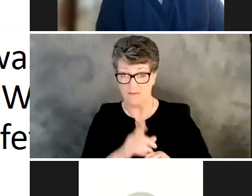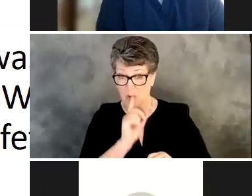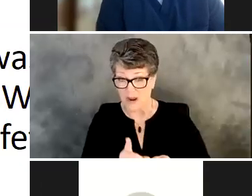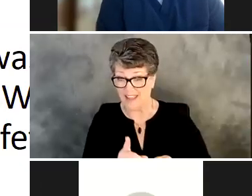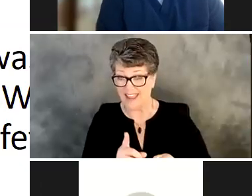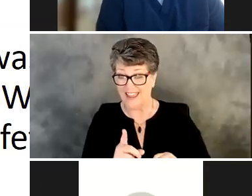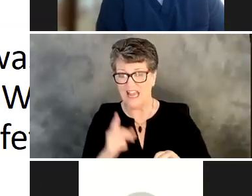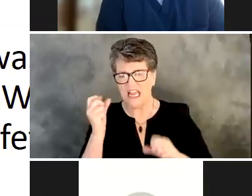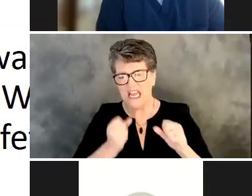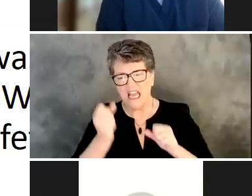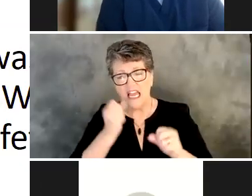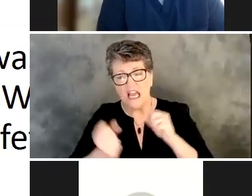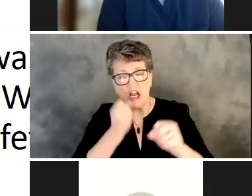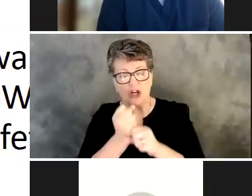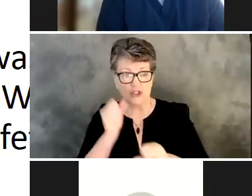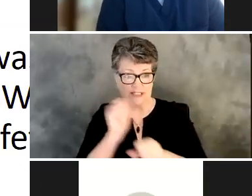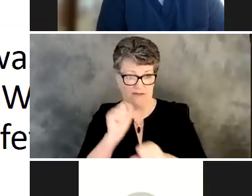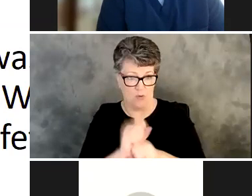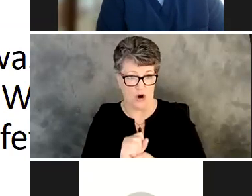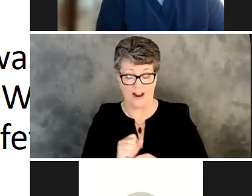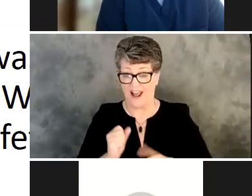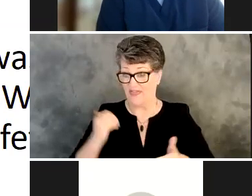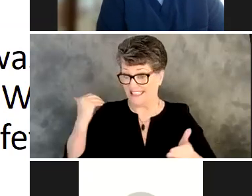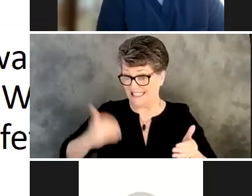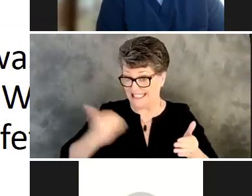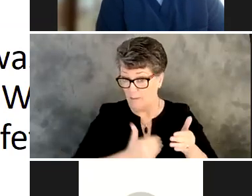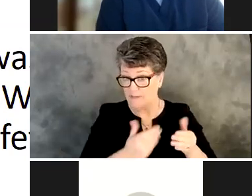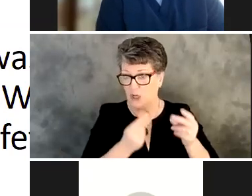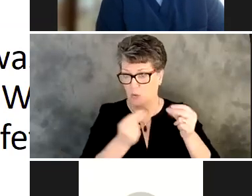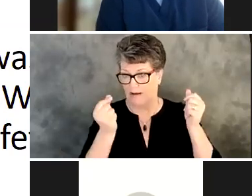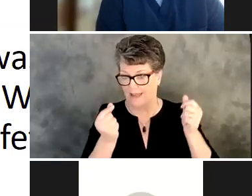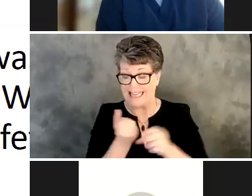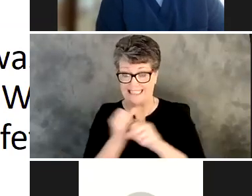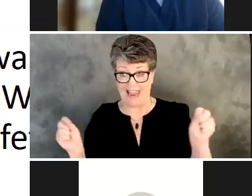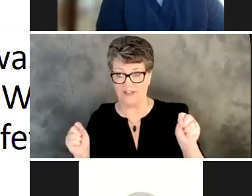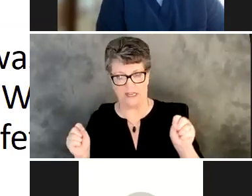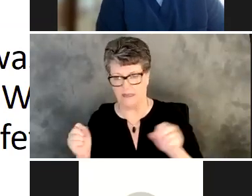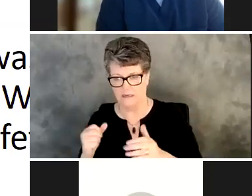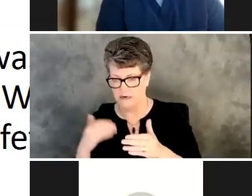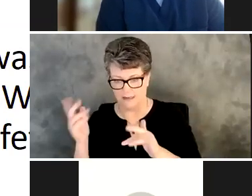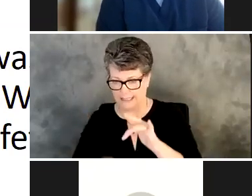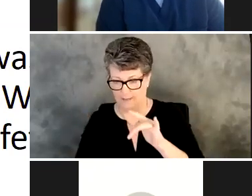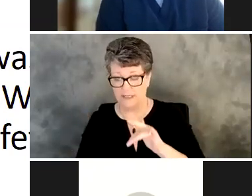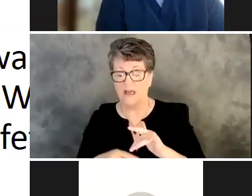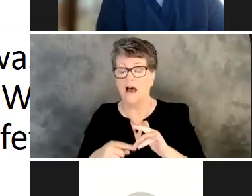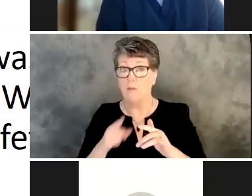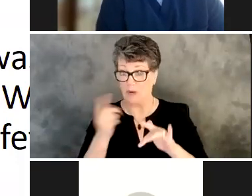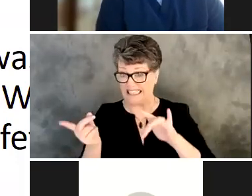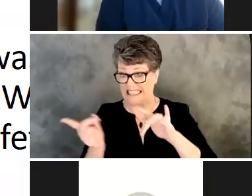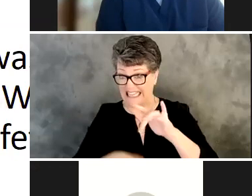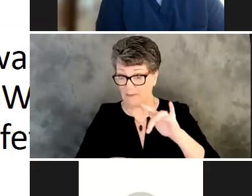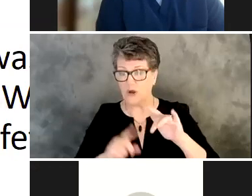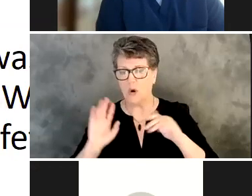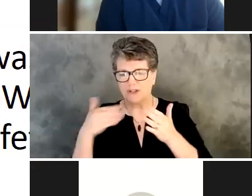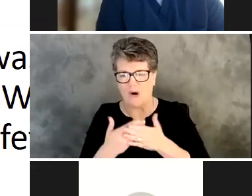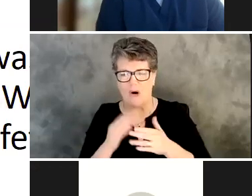And while the steps were done quickly, none of the safety steps were skipped. What was really skipped was all the bureaucracy and all the red tape, okay,